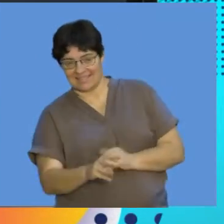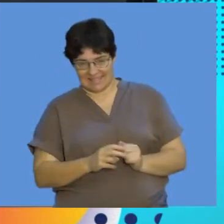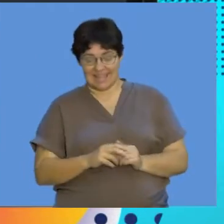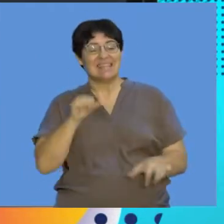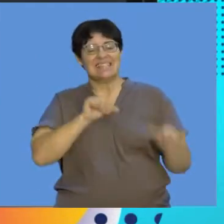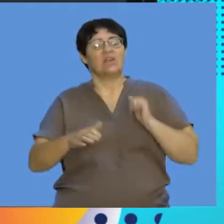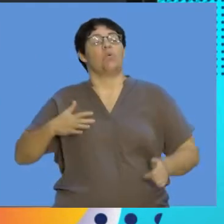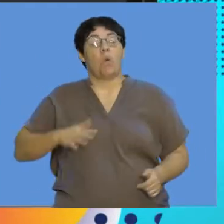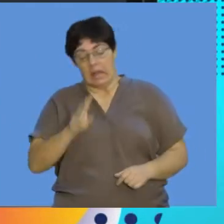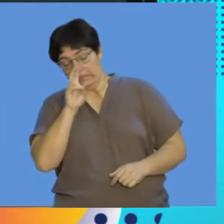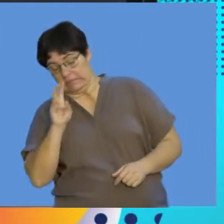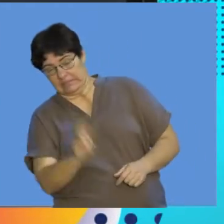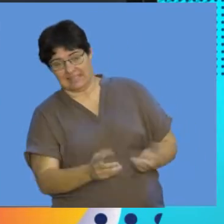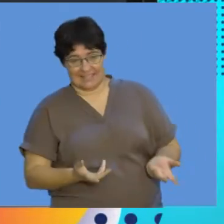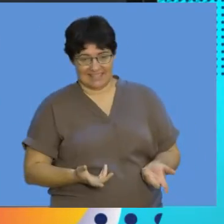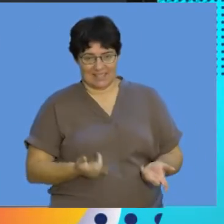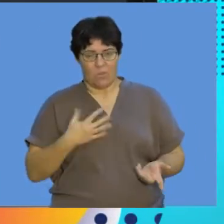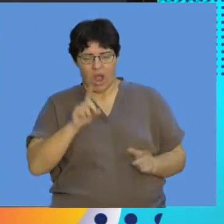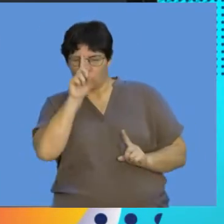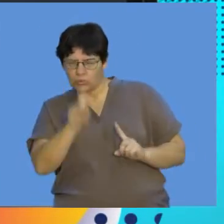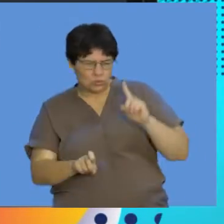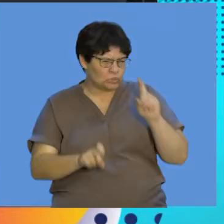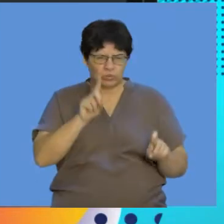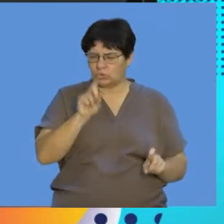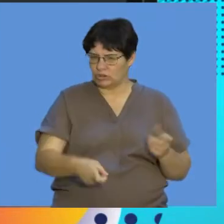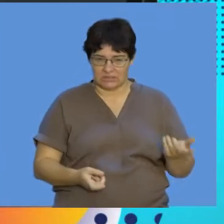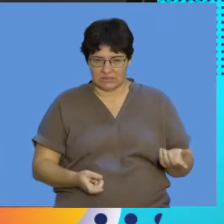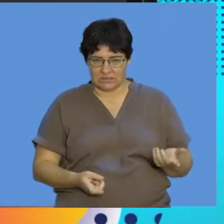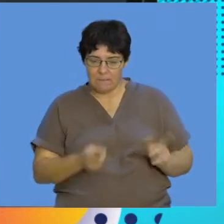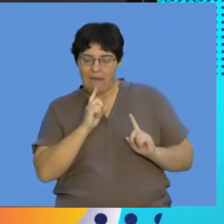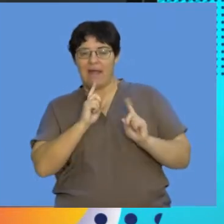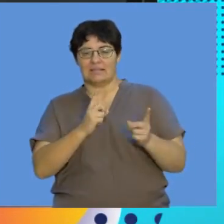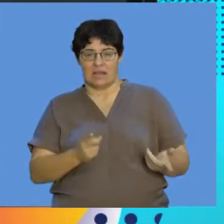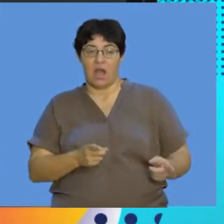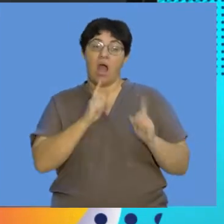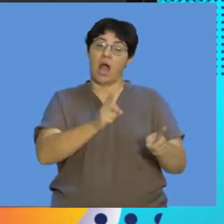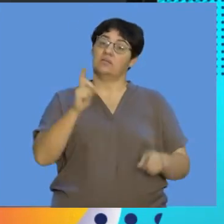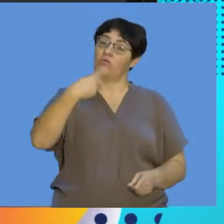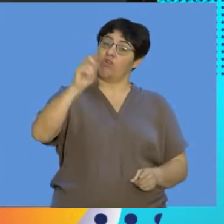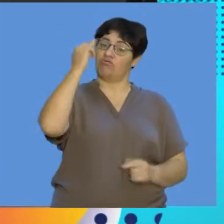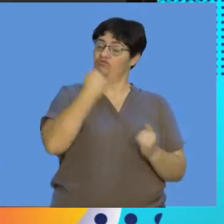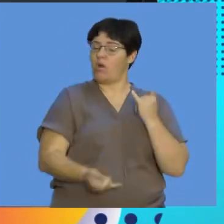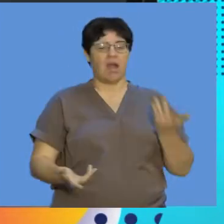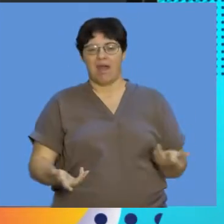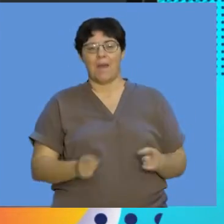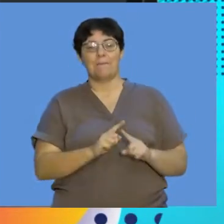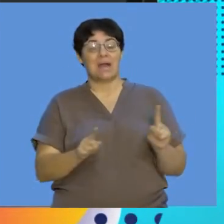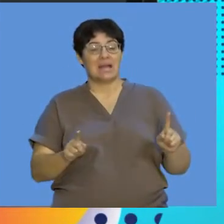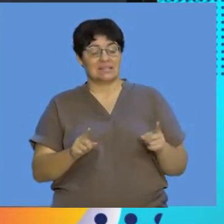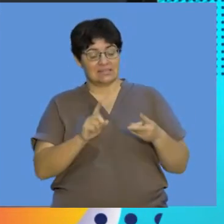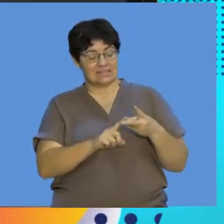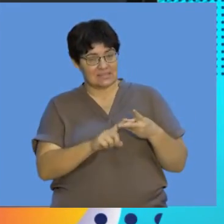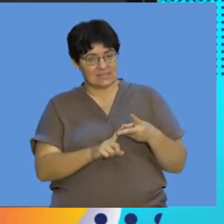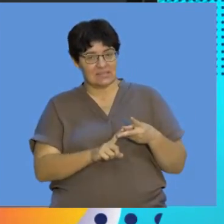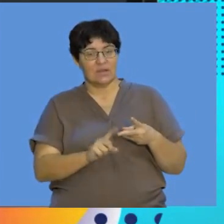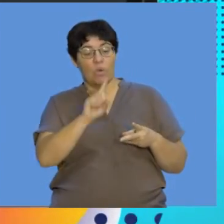focus ourselves about asking a lot of questions. So it's not so much about the correctness of the answers that we give, but also the questions